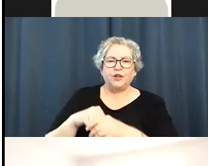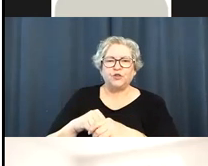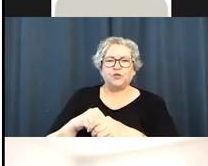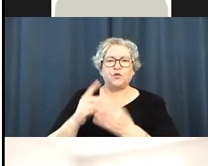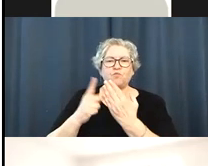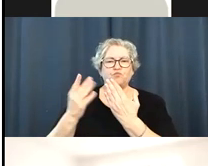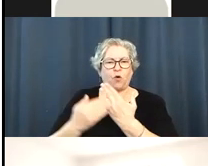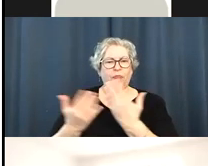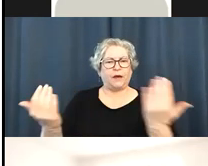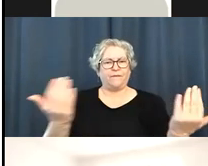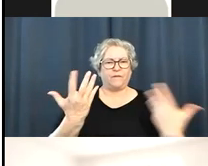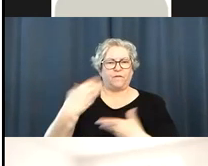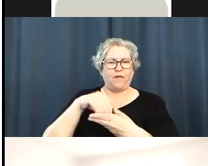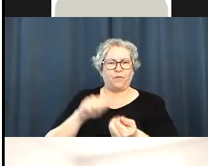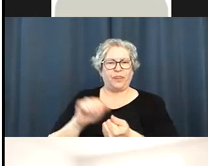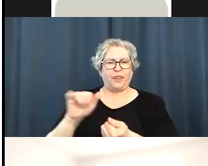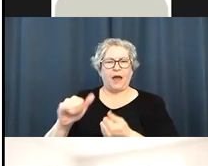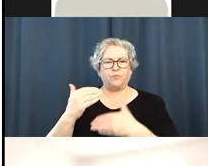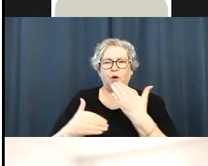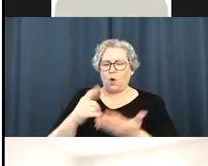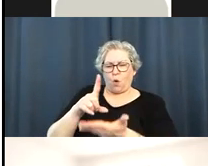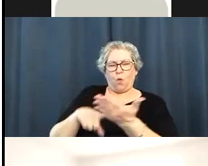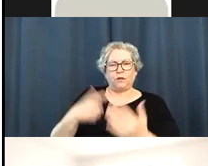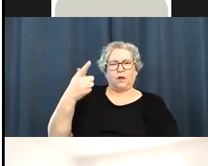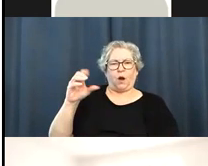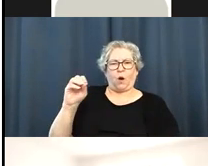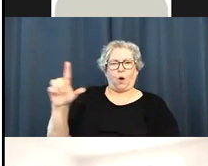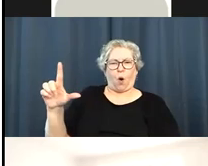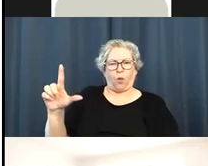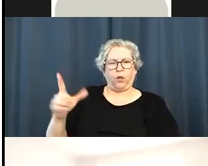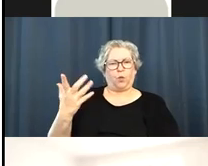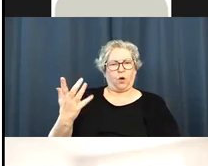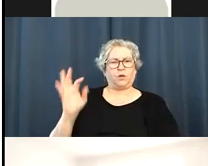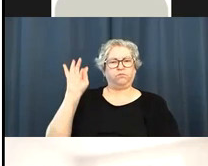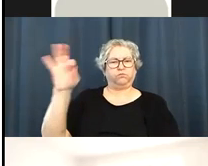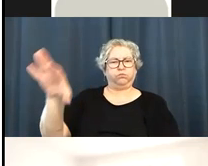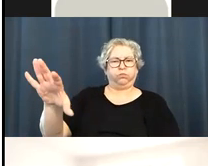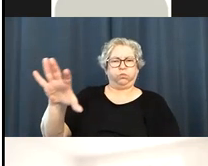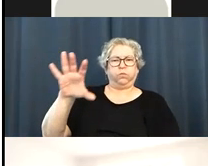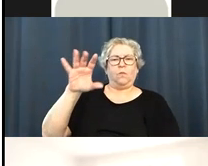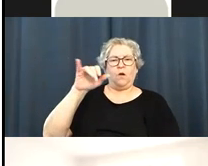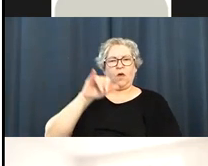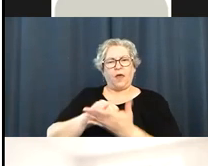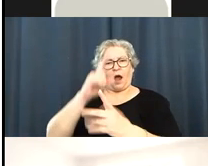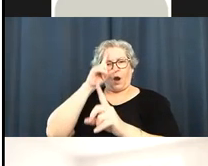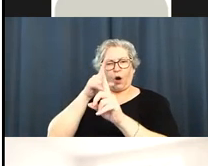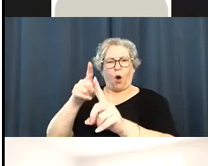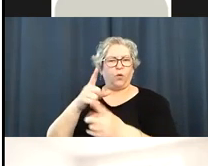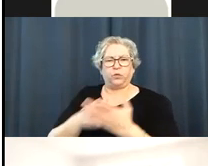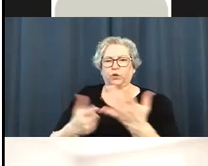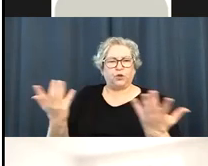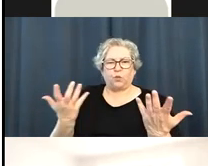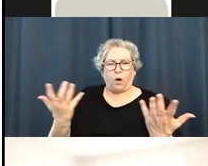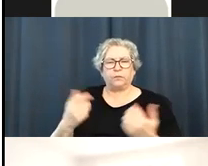that process, right? What is that goal? So you want to provide the youth that you're working with the goal that you're looking to. And